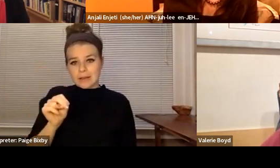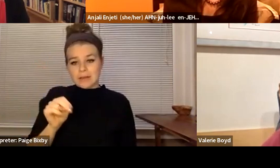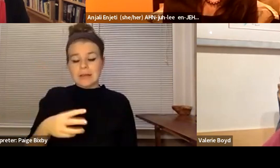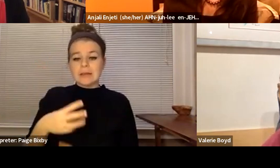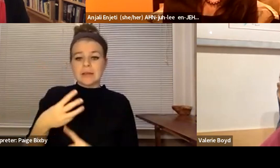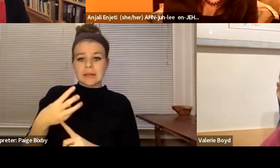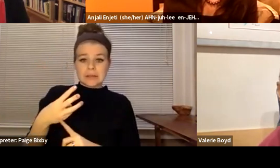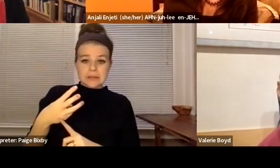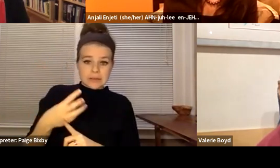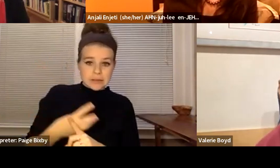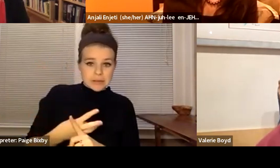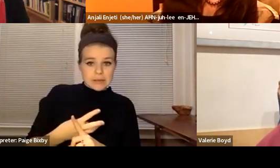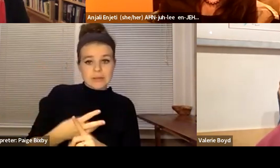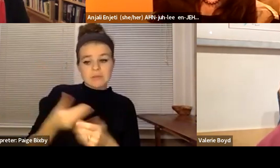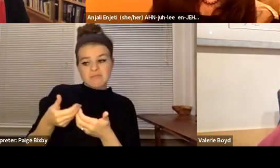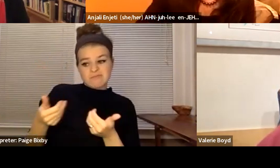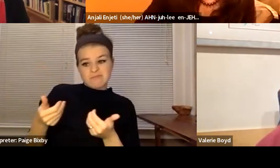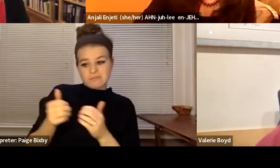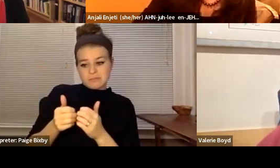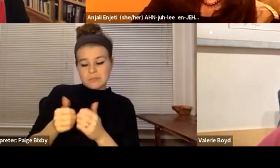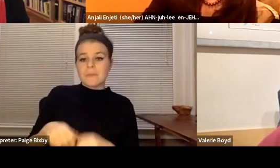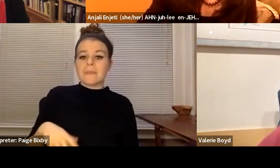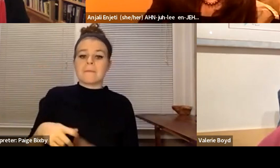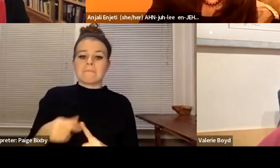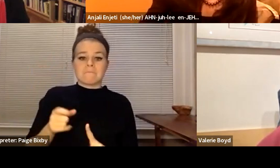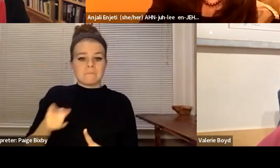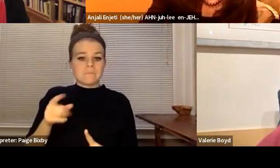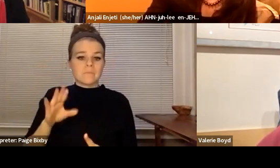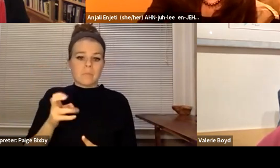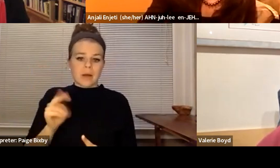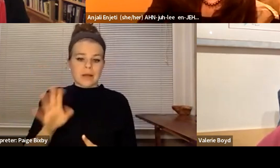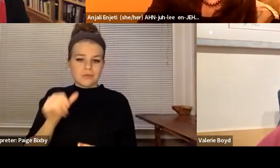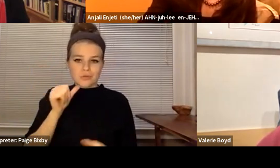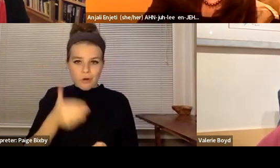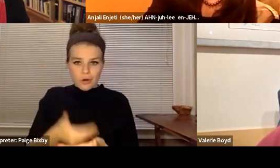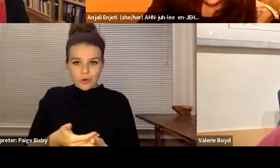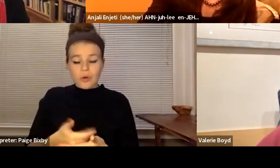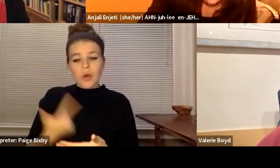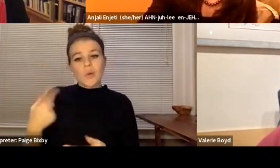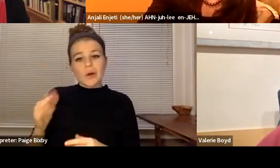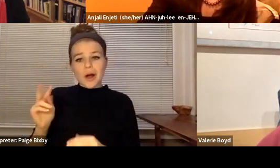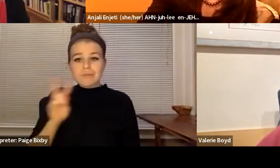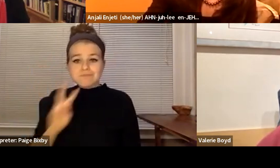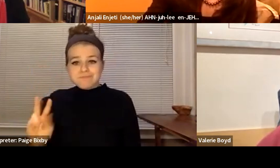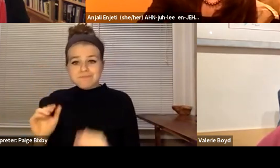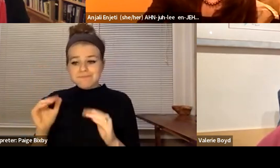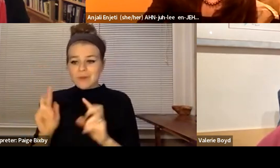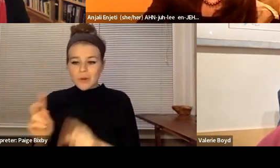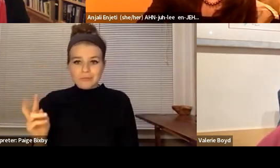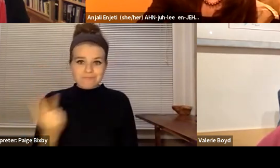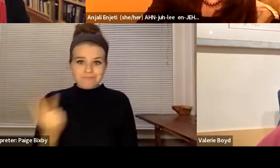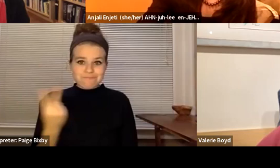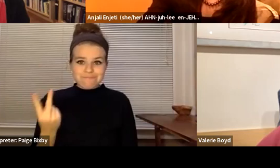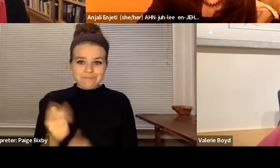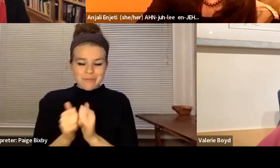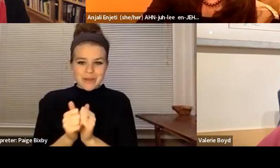age and a few yards of crabgrass separated me and Aunt Bonnie's daughter. So from the time we were toddlers, we were inseparable. The